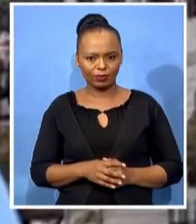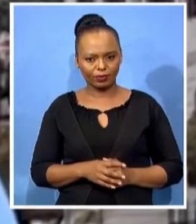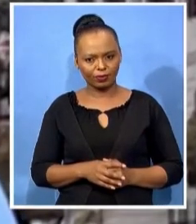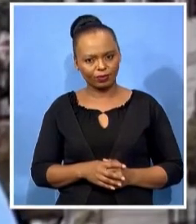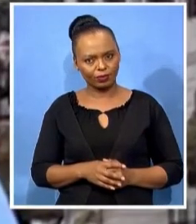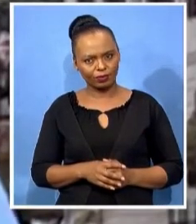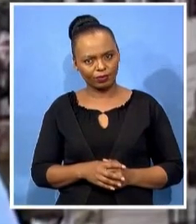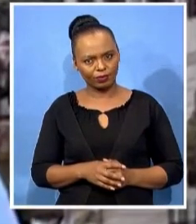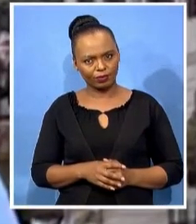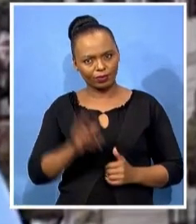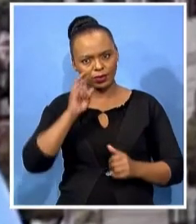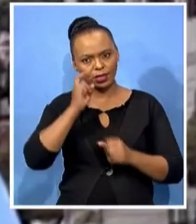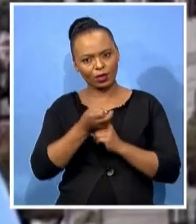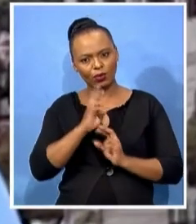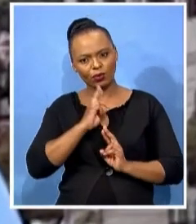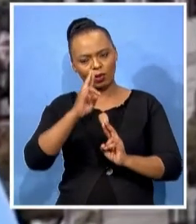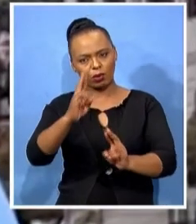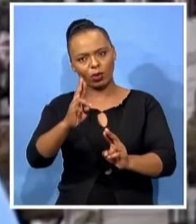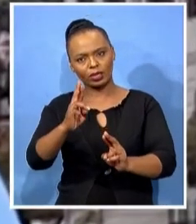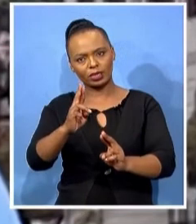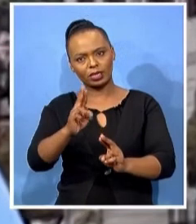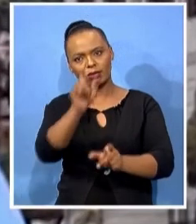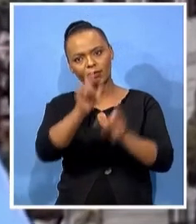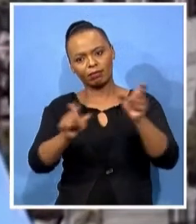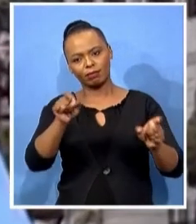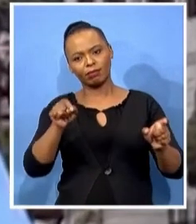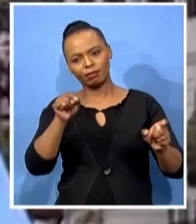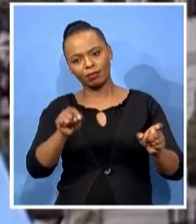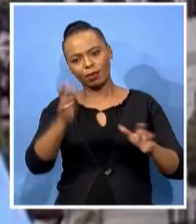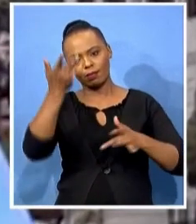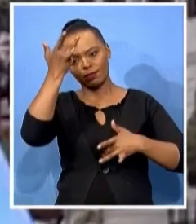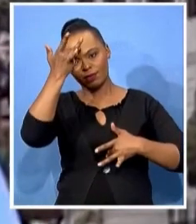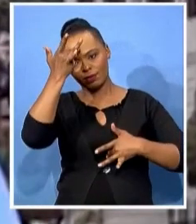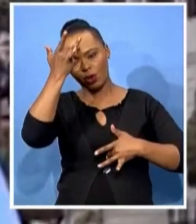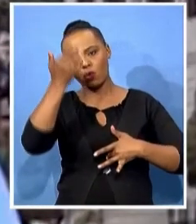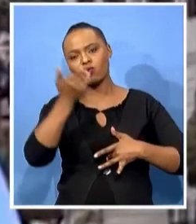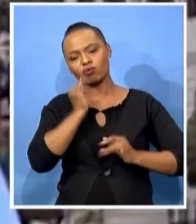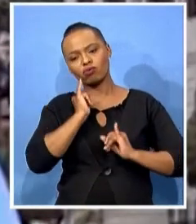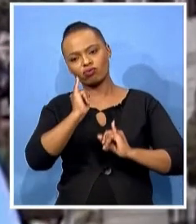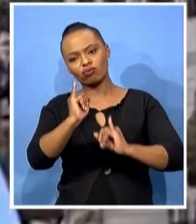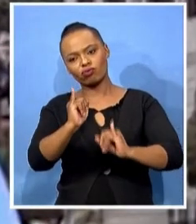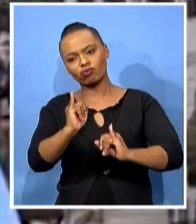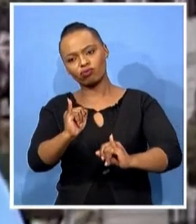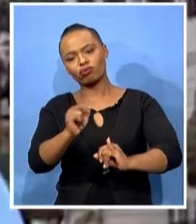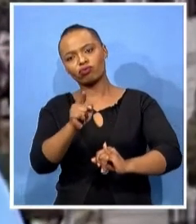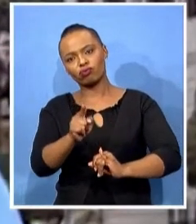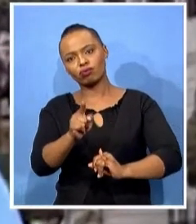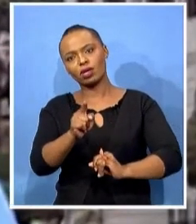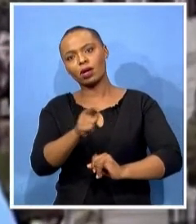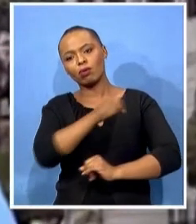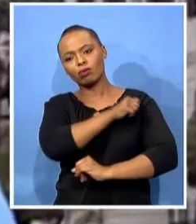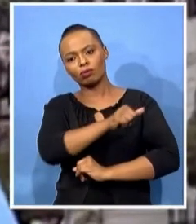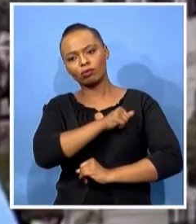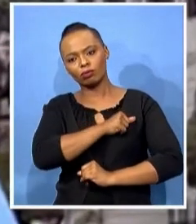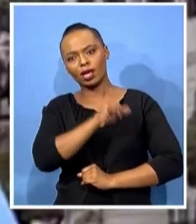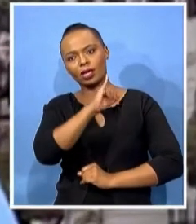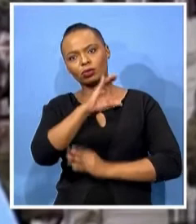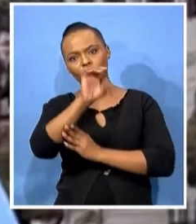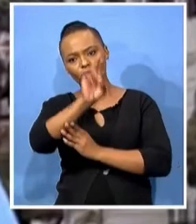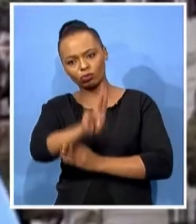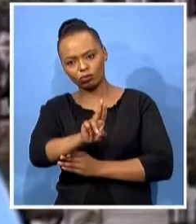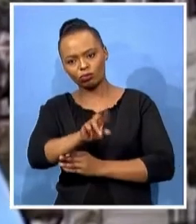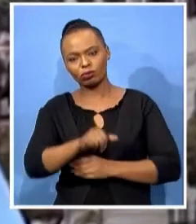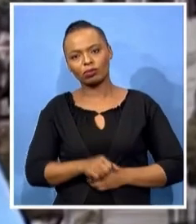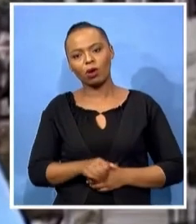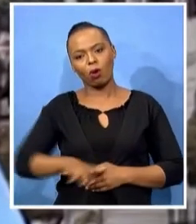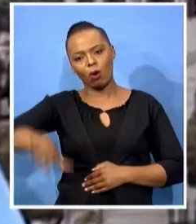that is currently in intensive care and high care in state and private hospitals throughout the country. The last report we received on this matter was,